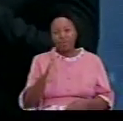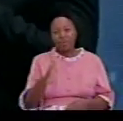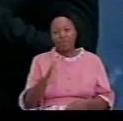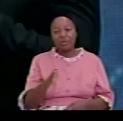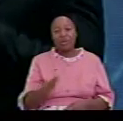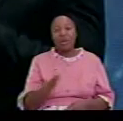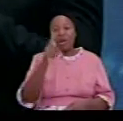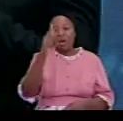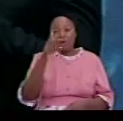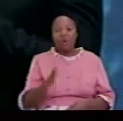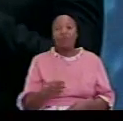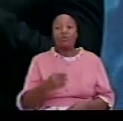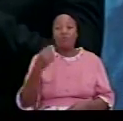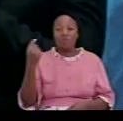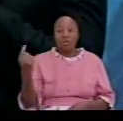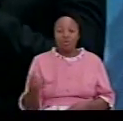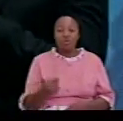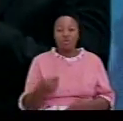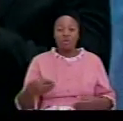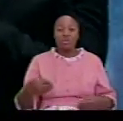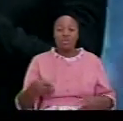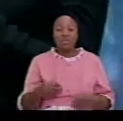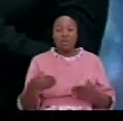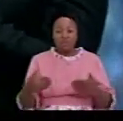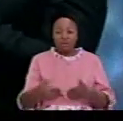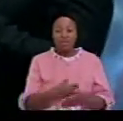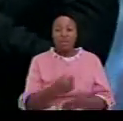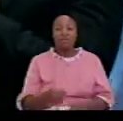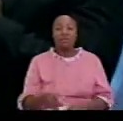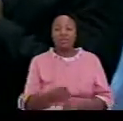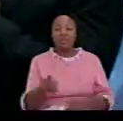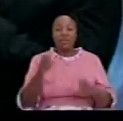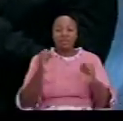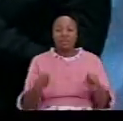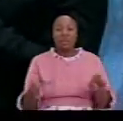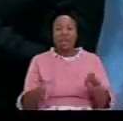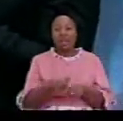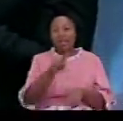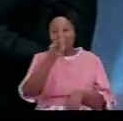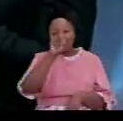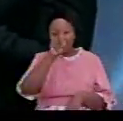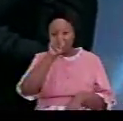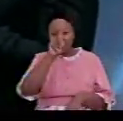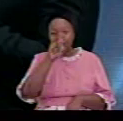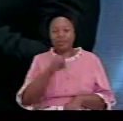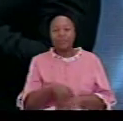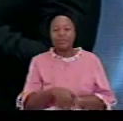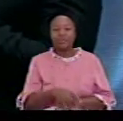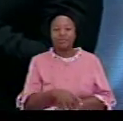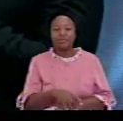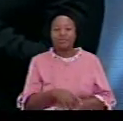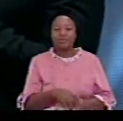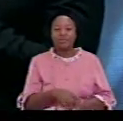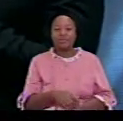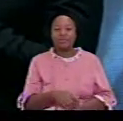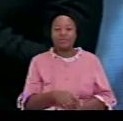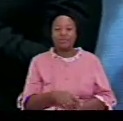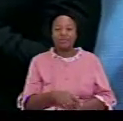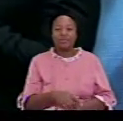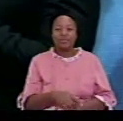always renew their strength like eagles. Donc, avec votre permission,